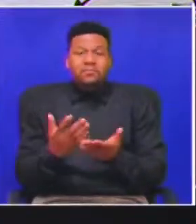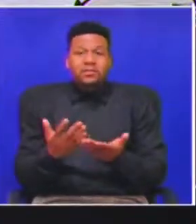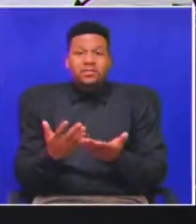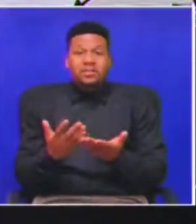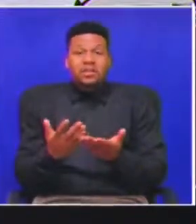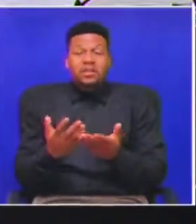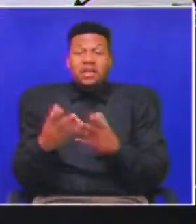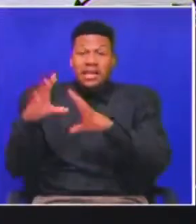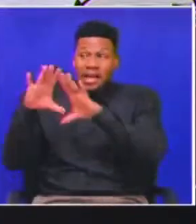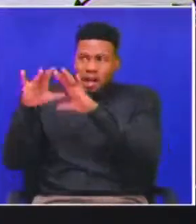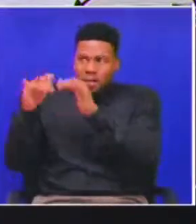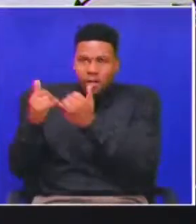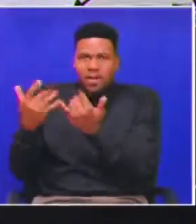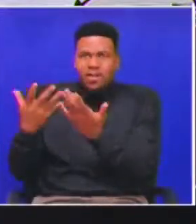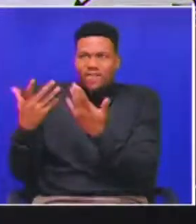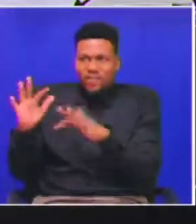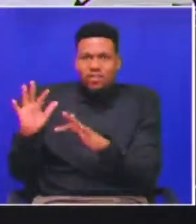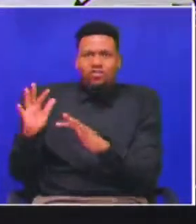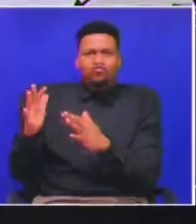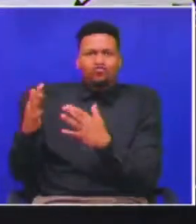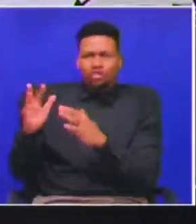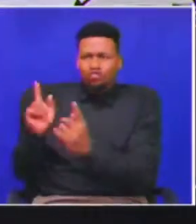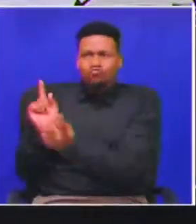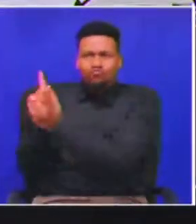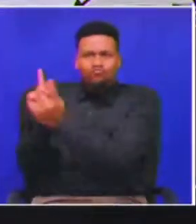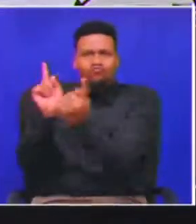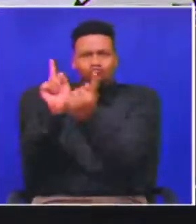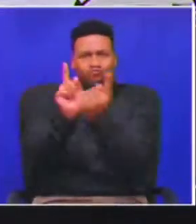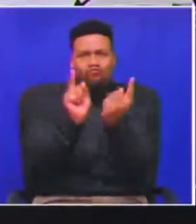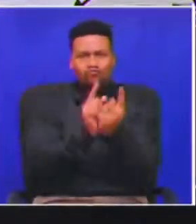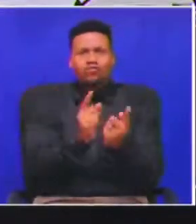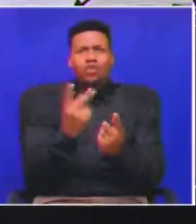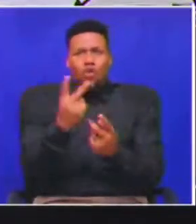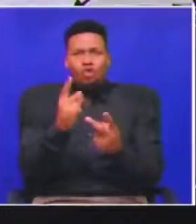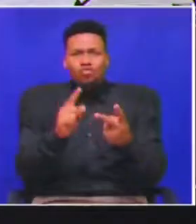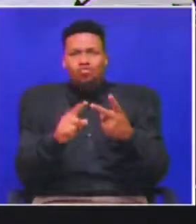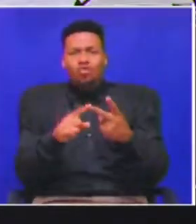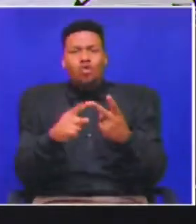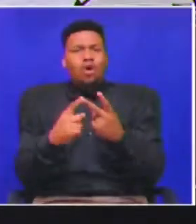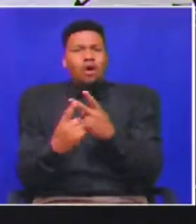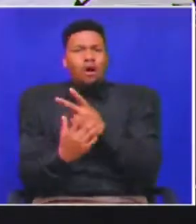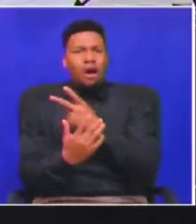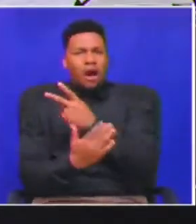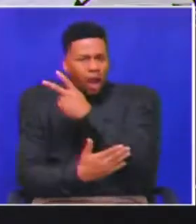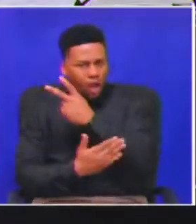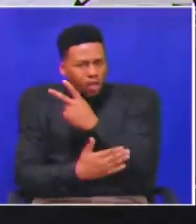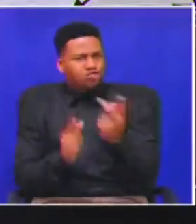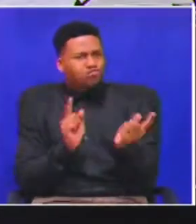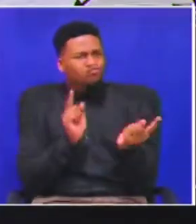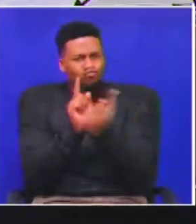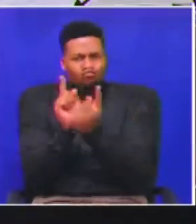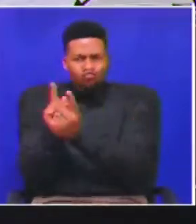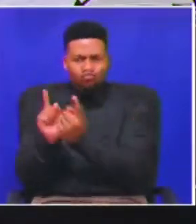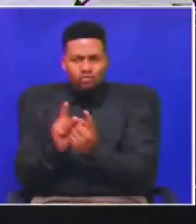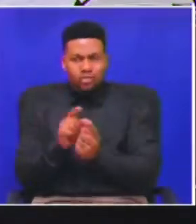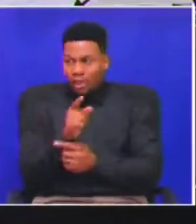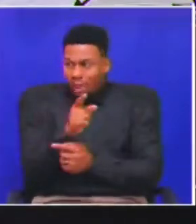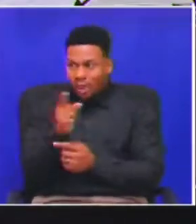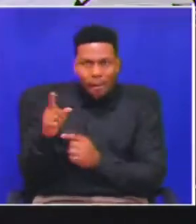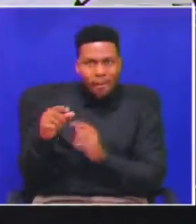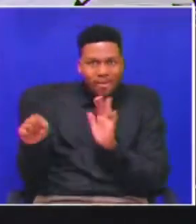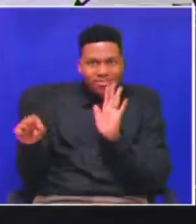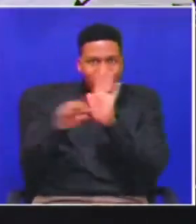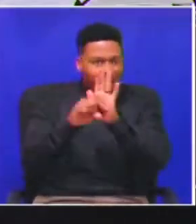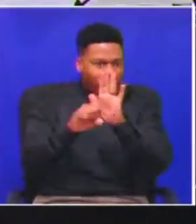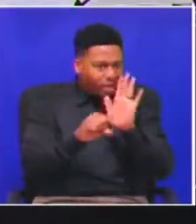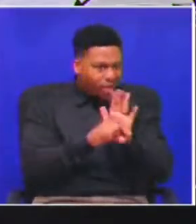companies that we met, including countries, sees anything negative with us. They just want to come and